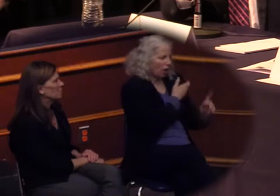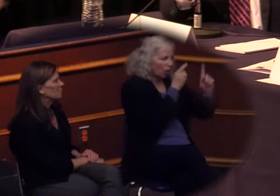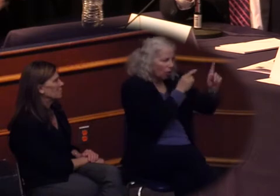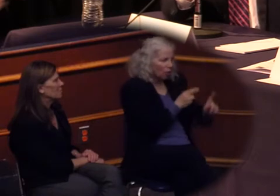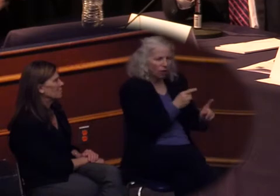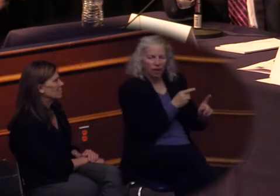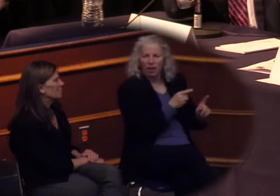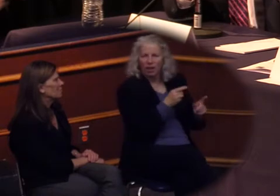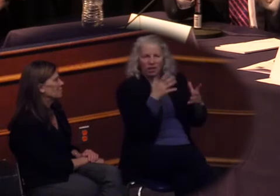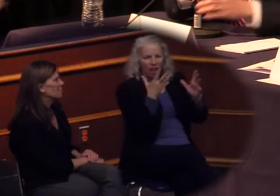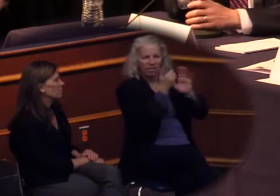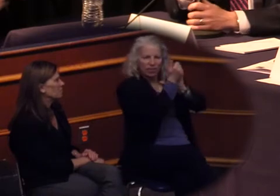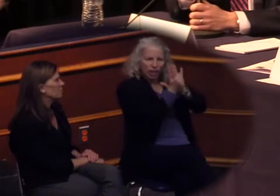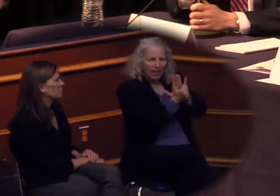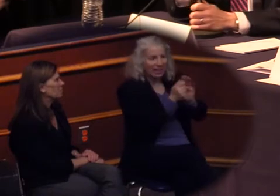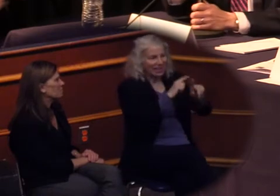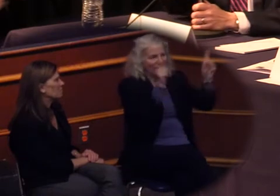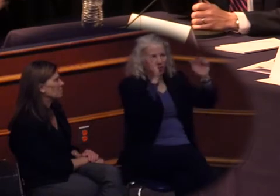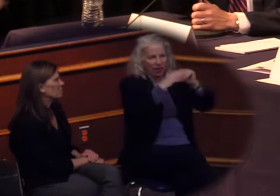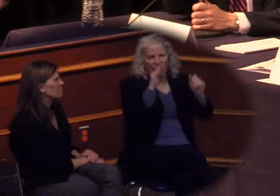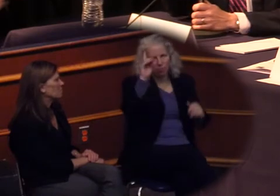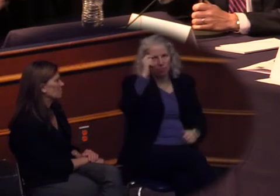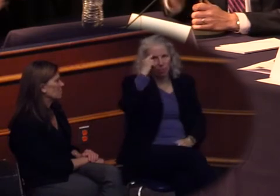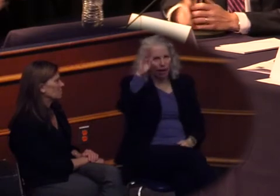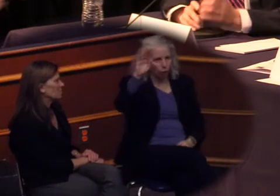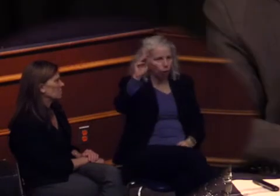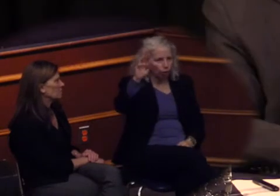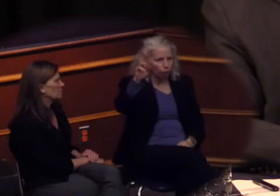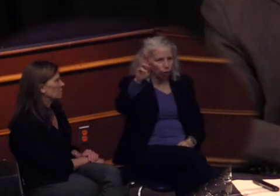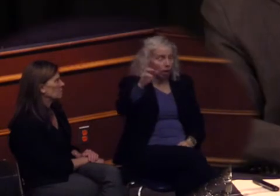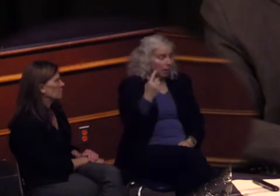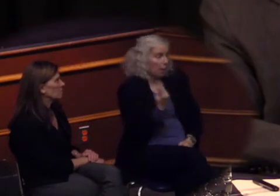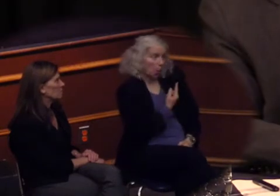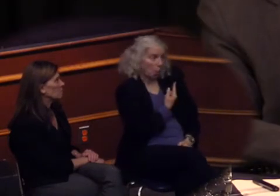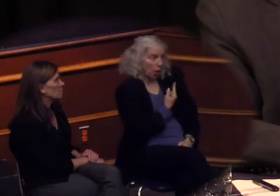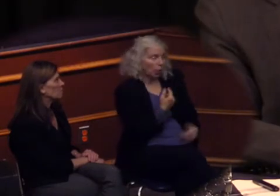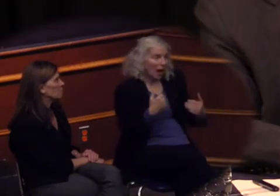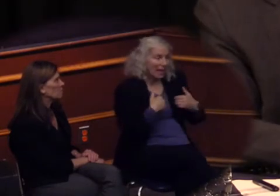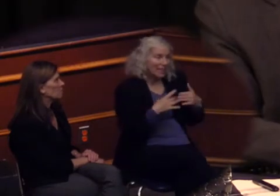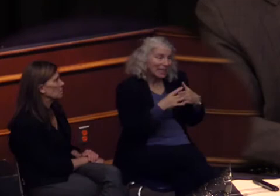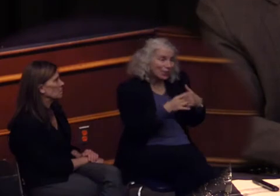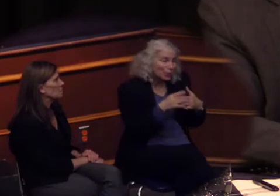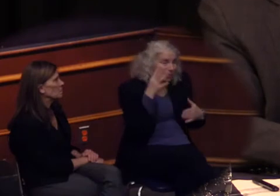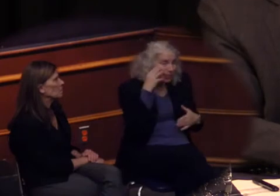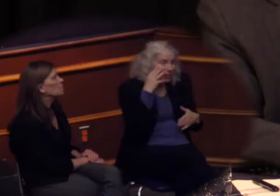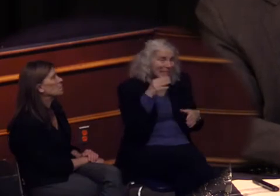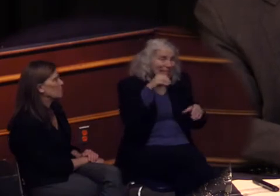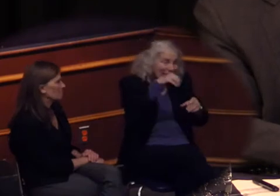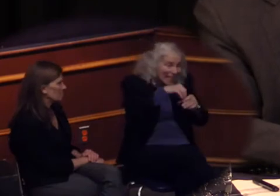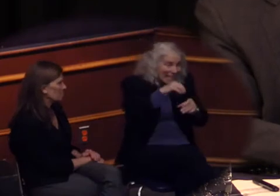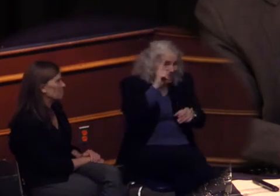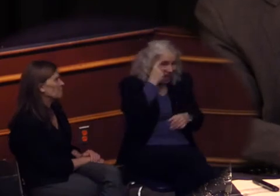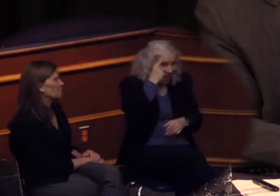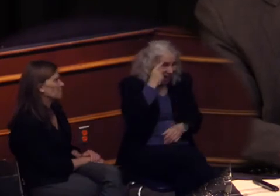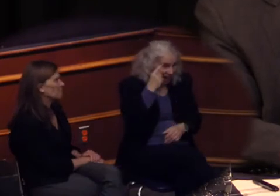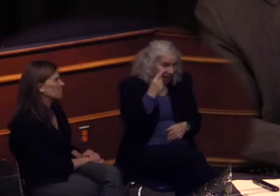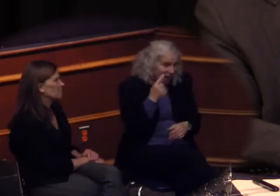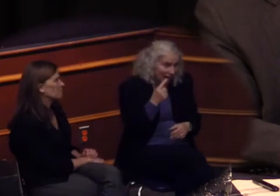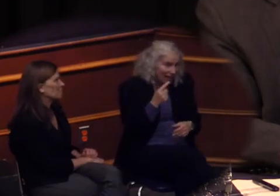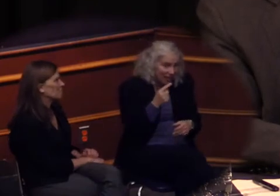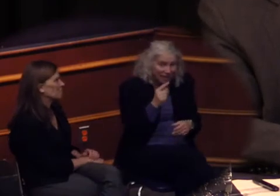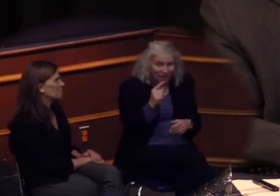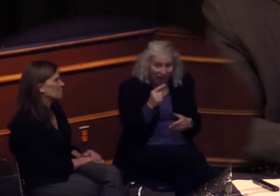ambitious agenda and very different from Governor Baker. I'm the only candidate in this race that has leadership experience in state government getting big things done.